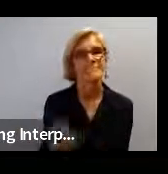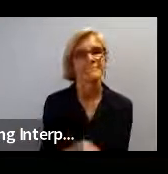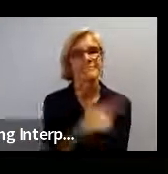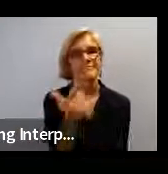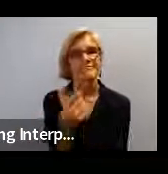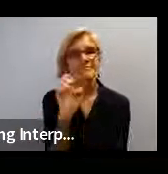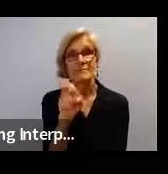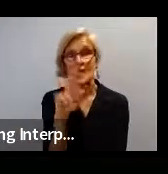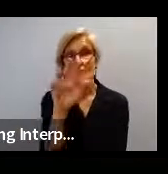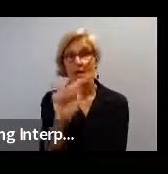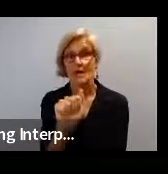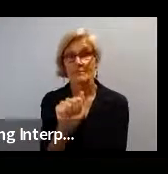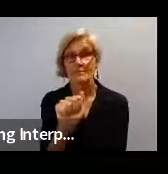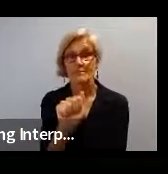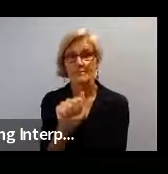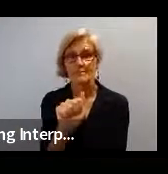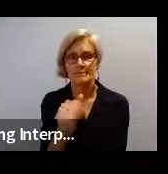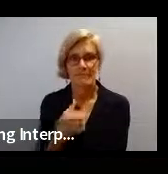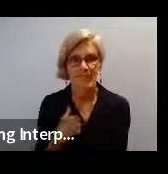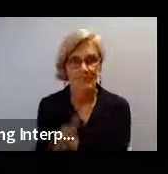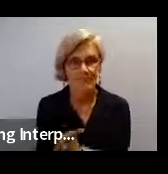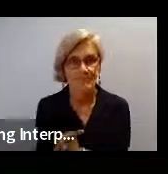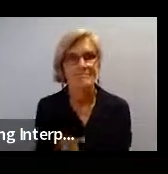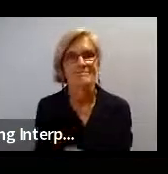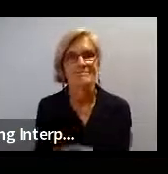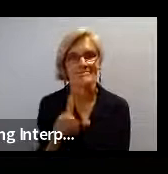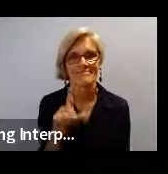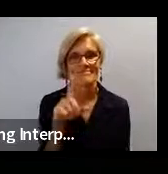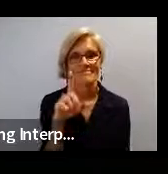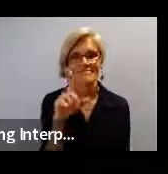Erica, right? Speech.